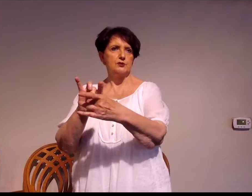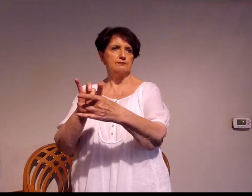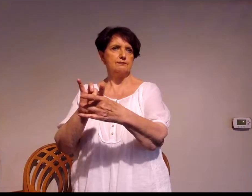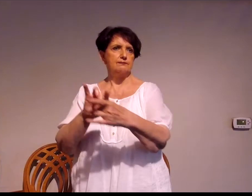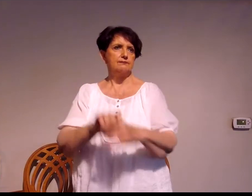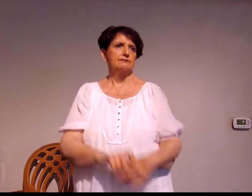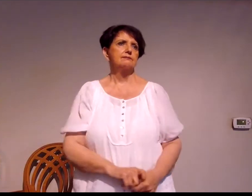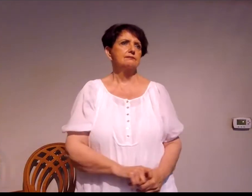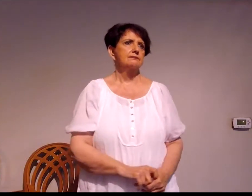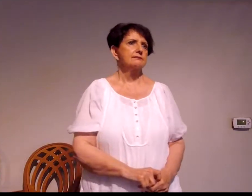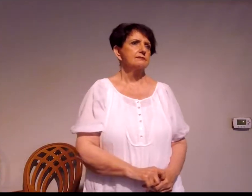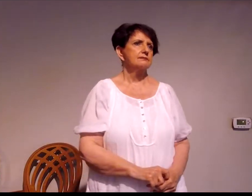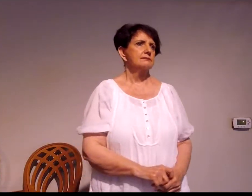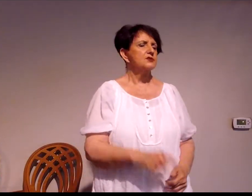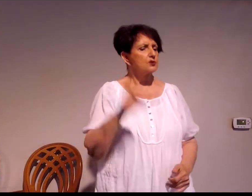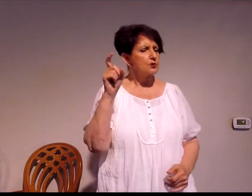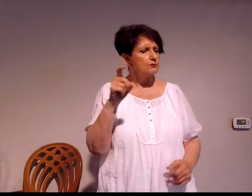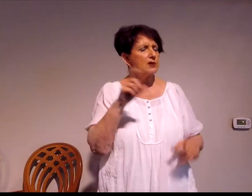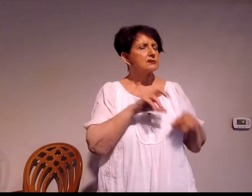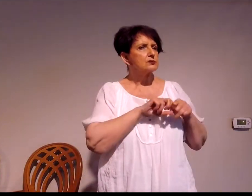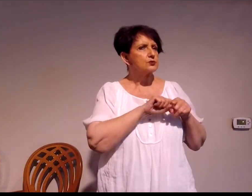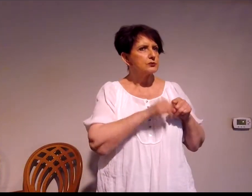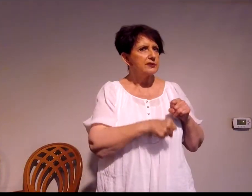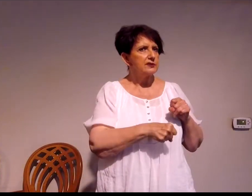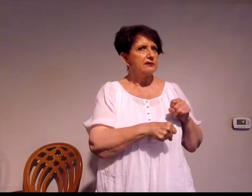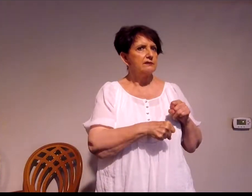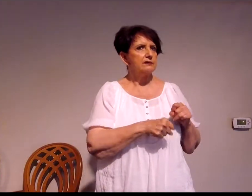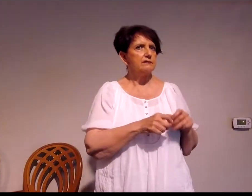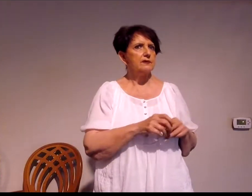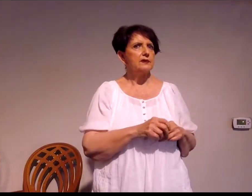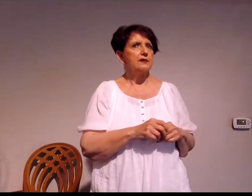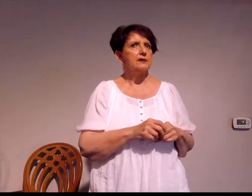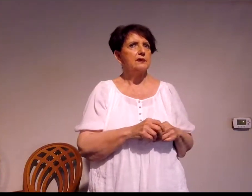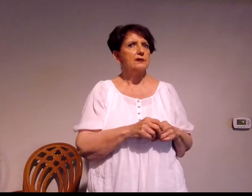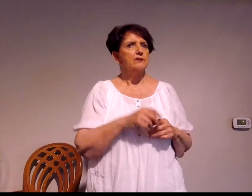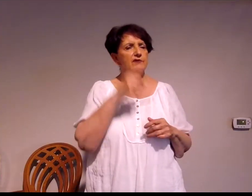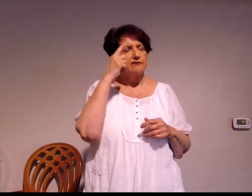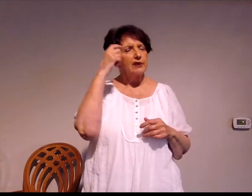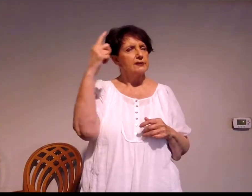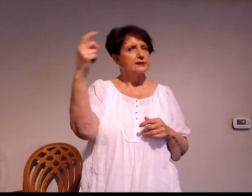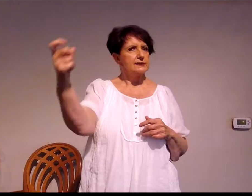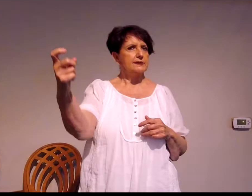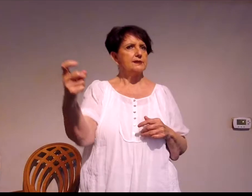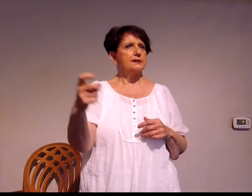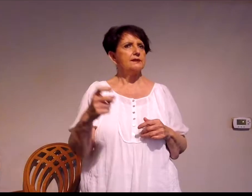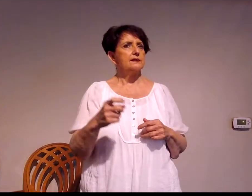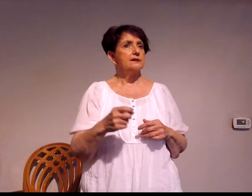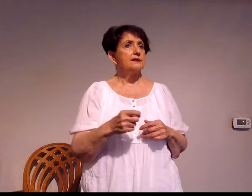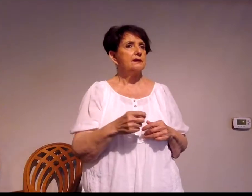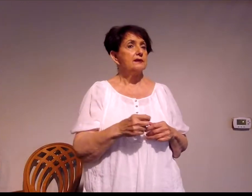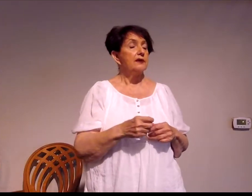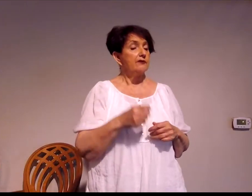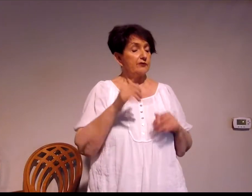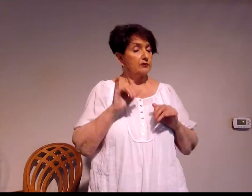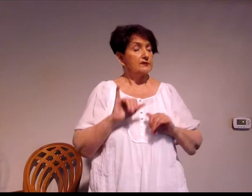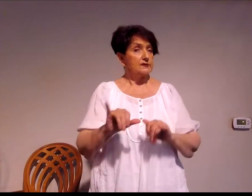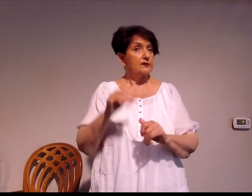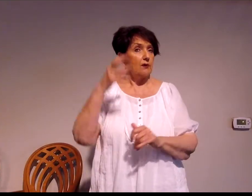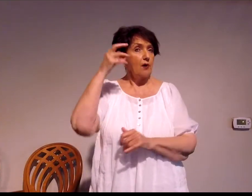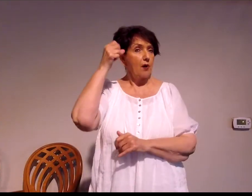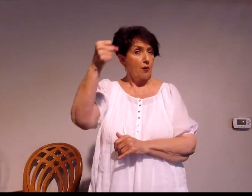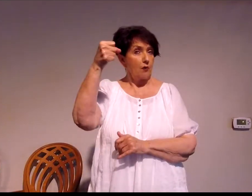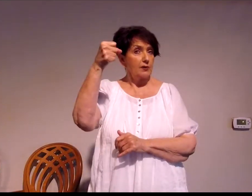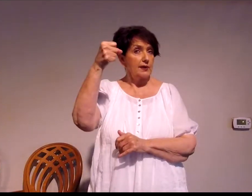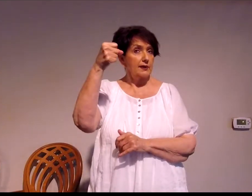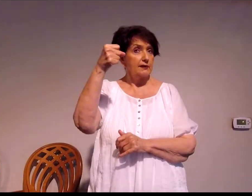So we must grieve the fantasy, if we're still holding one, of having